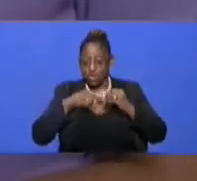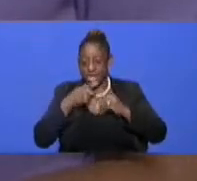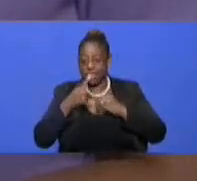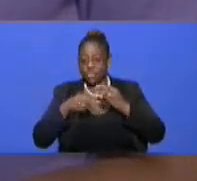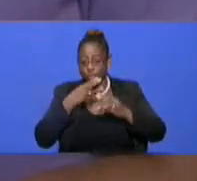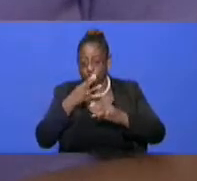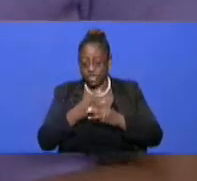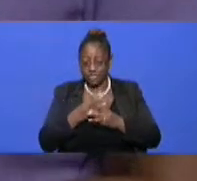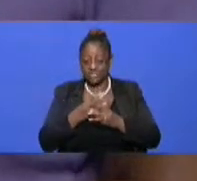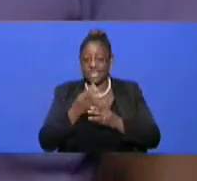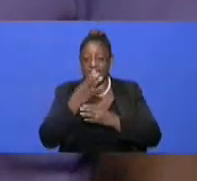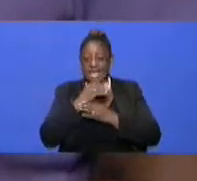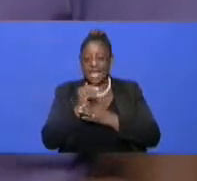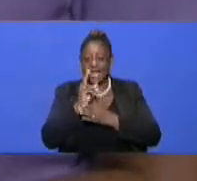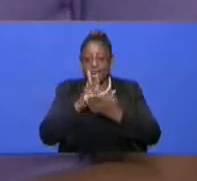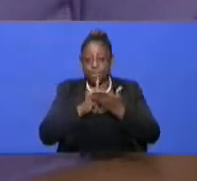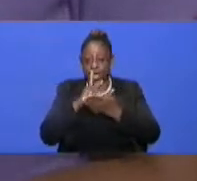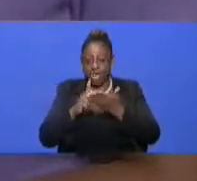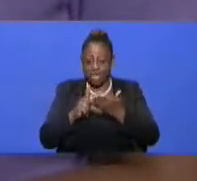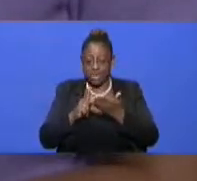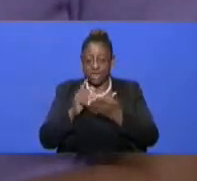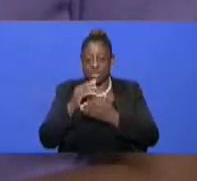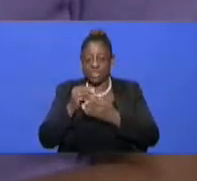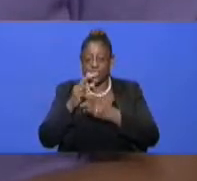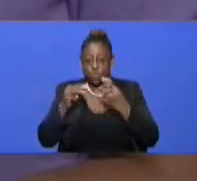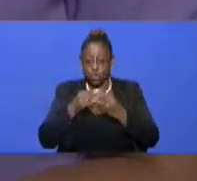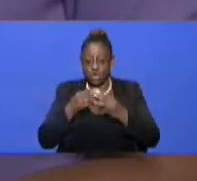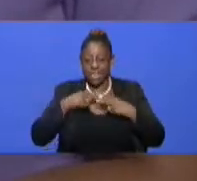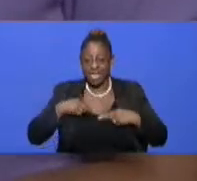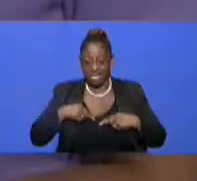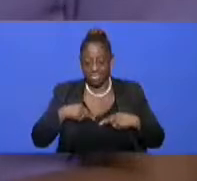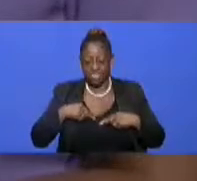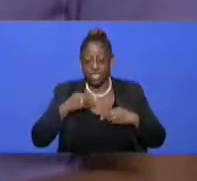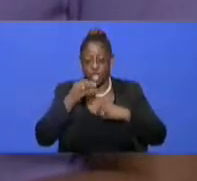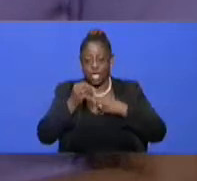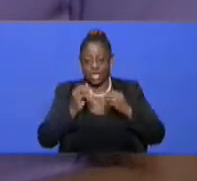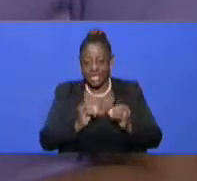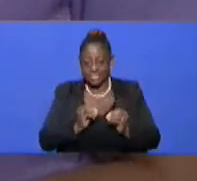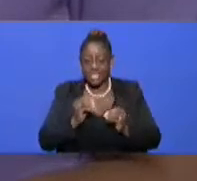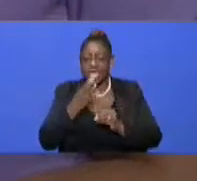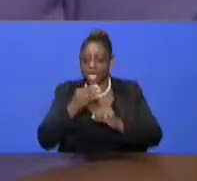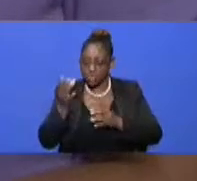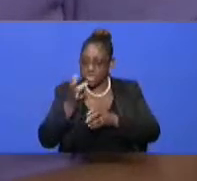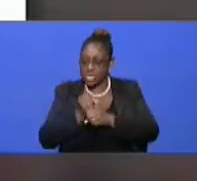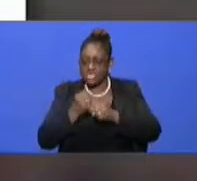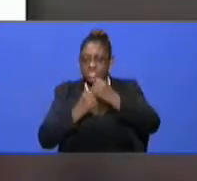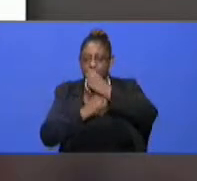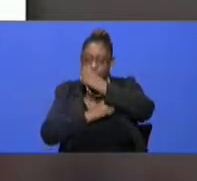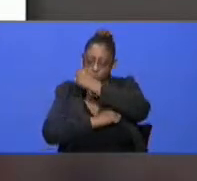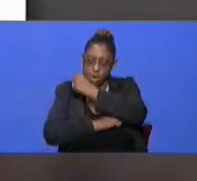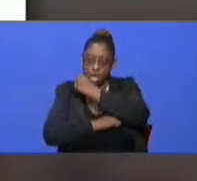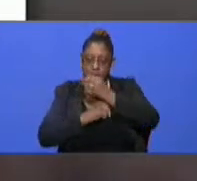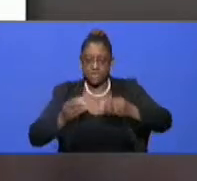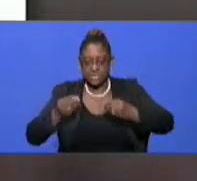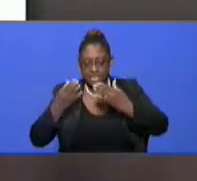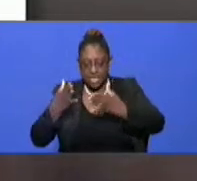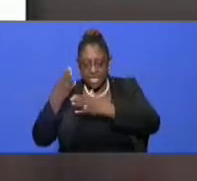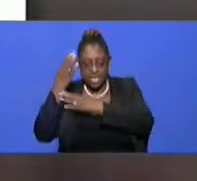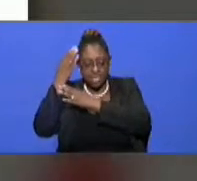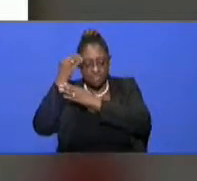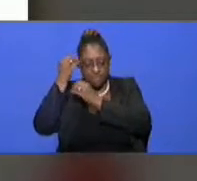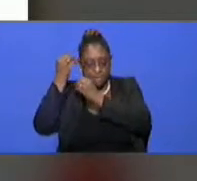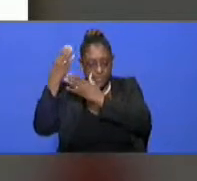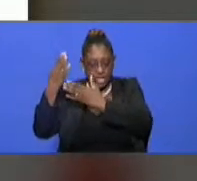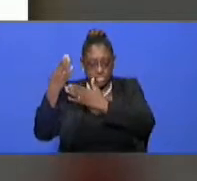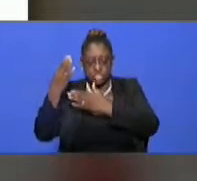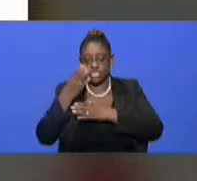world. It's also a part of the World Health Organization, and so we get support, and we're providing information,